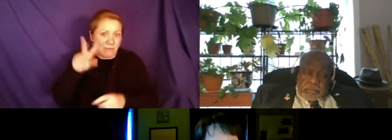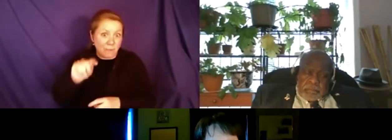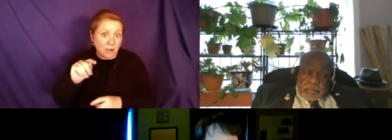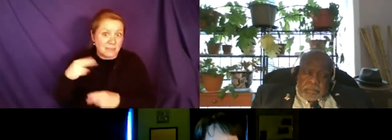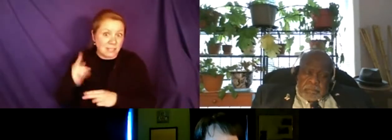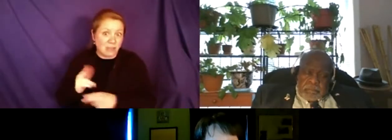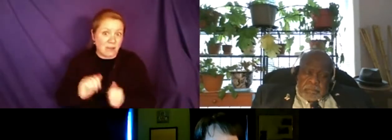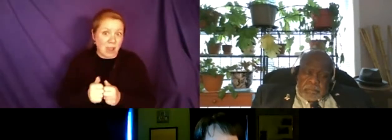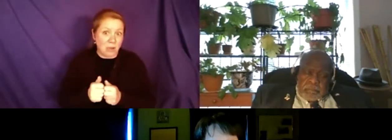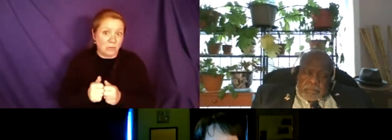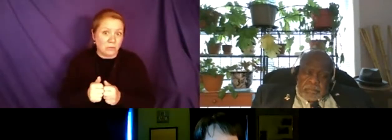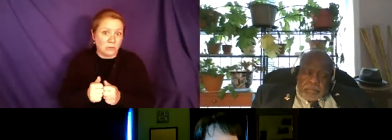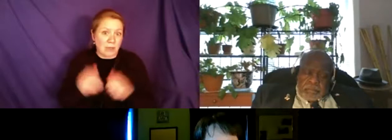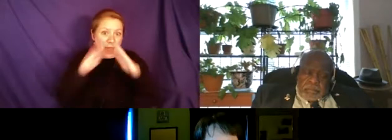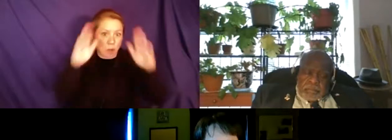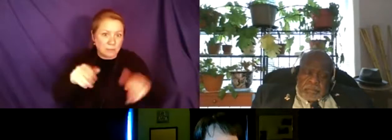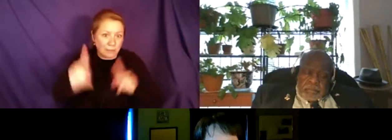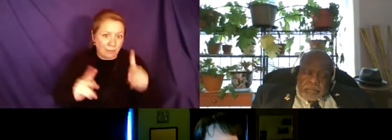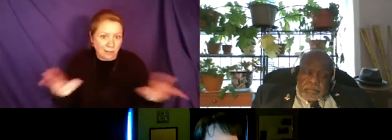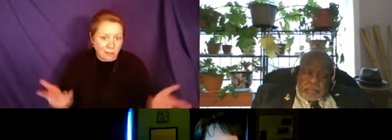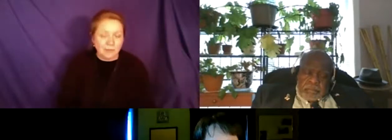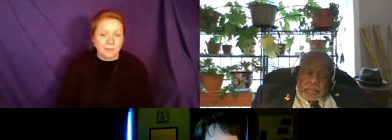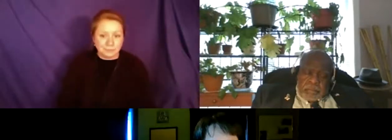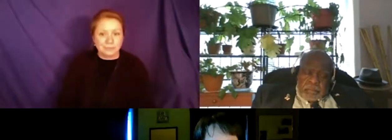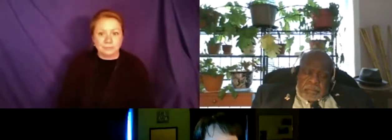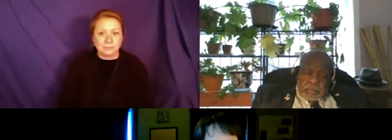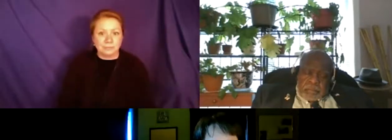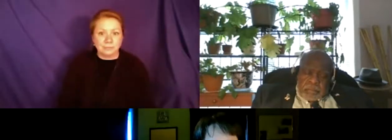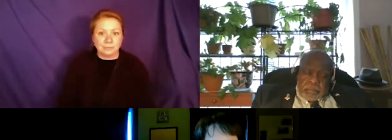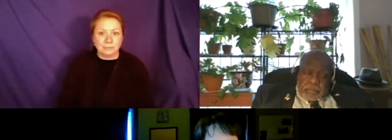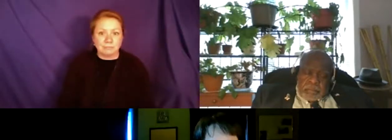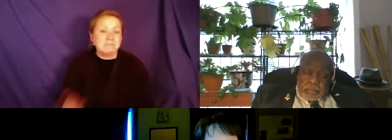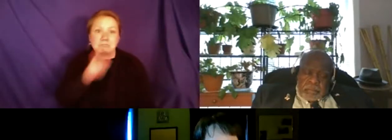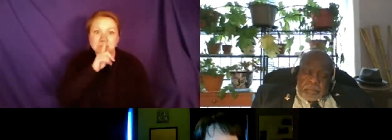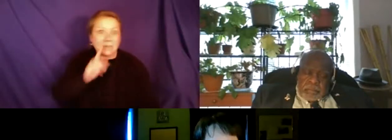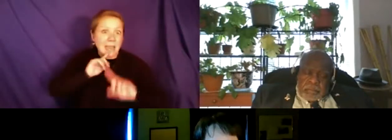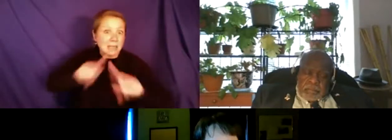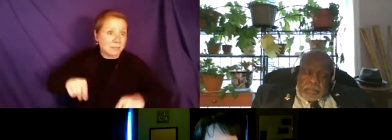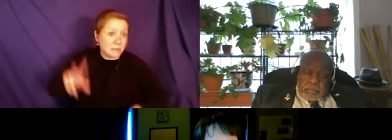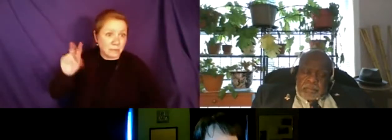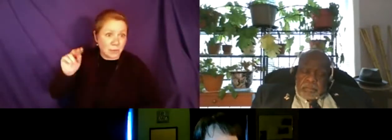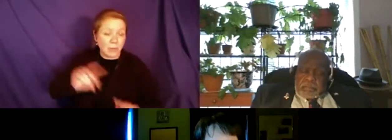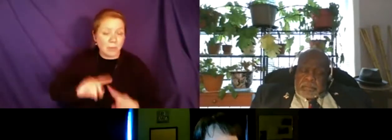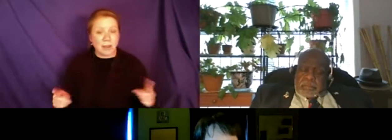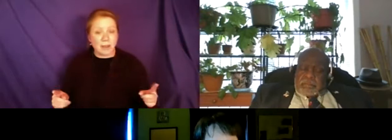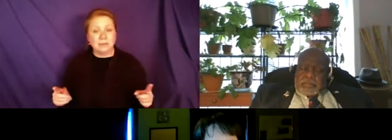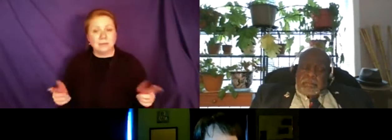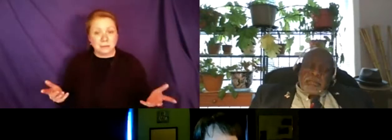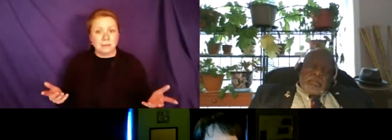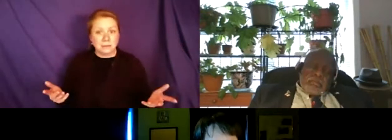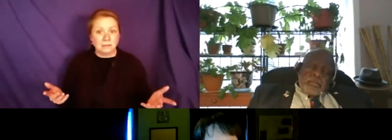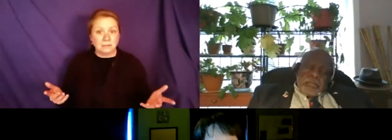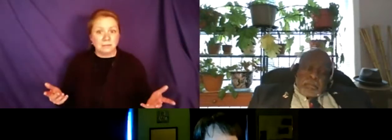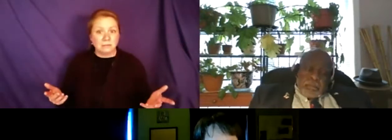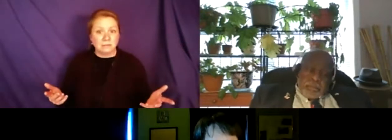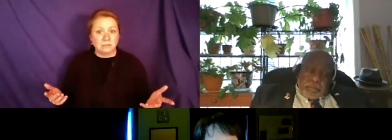of how to house people. So it's not a response to the dilemma at hand, but it is a response